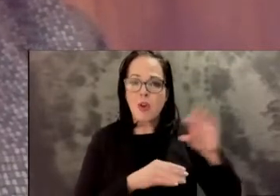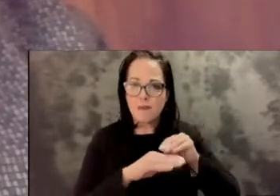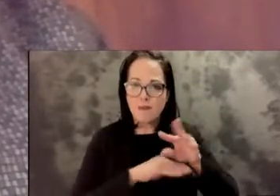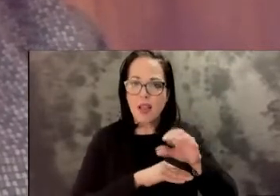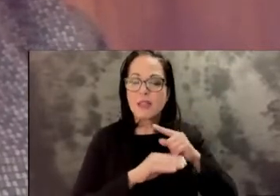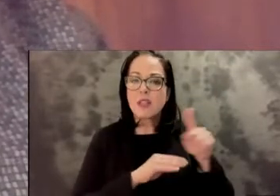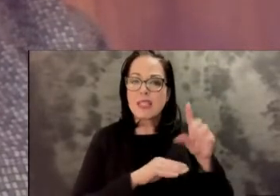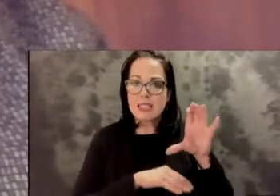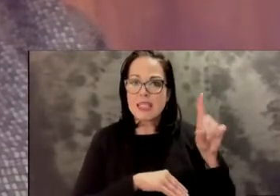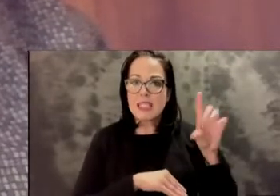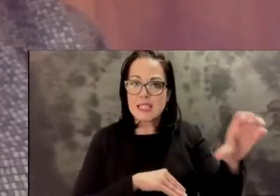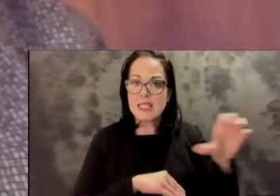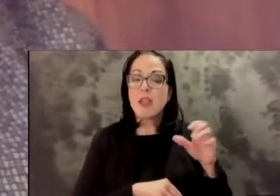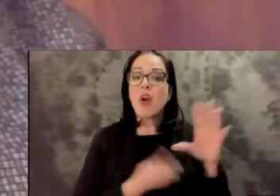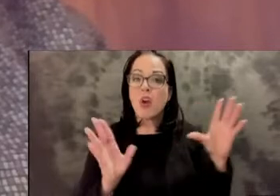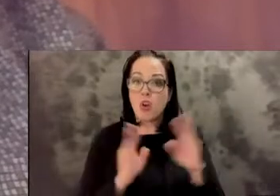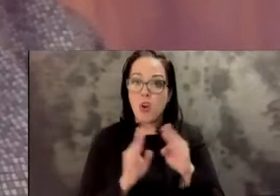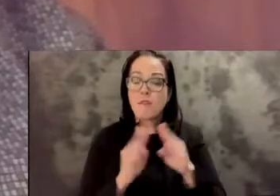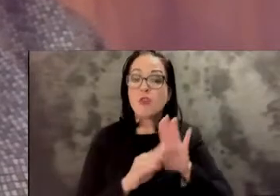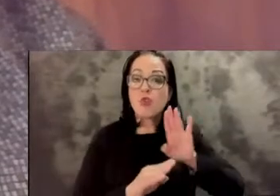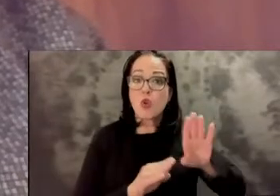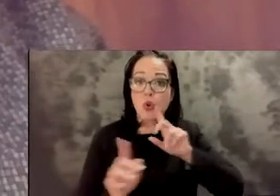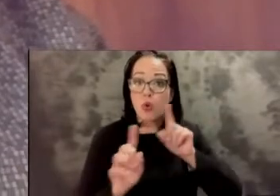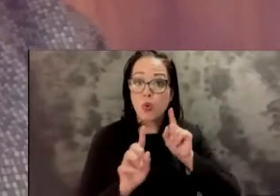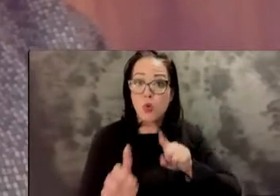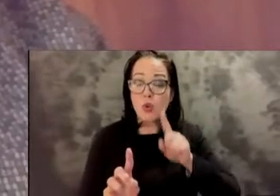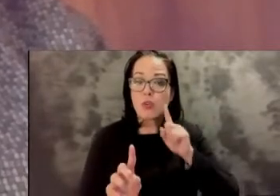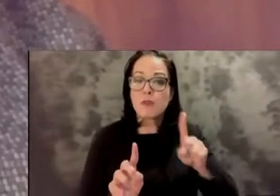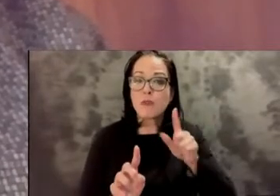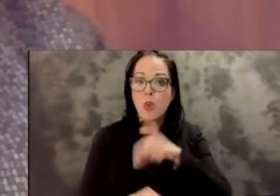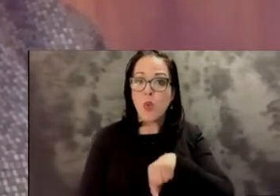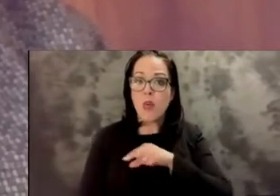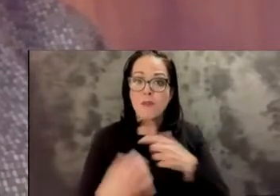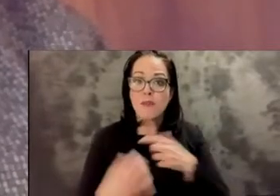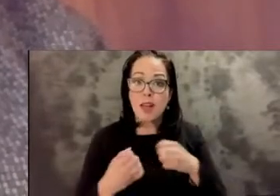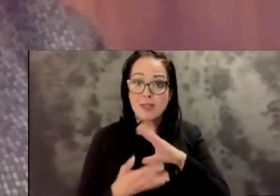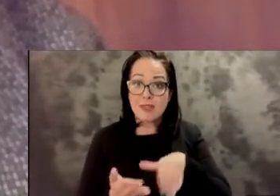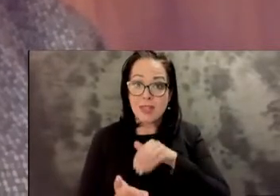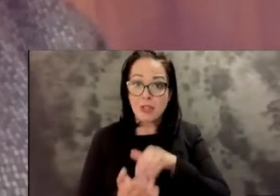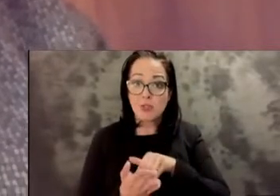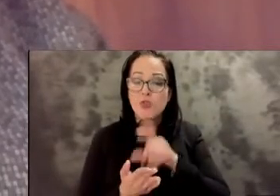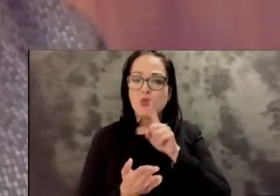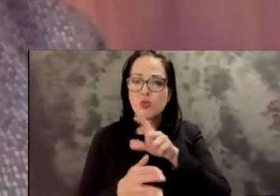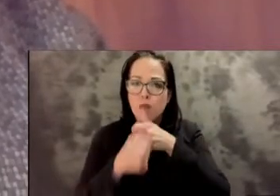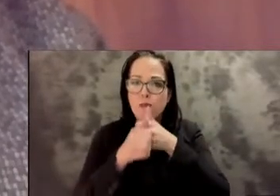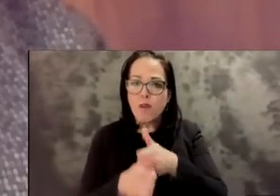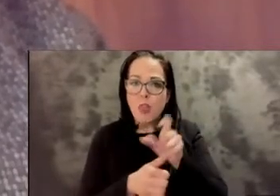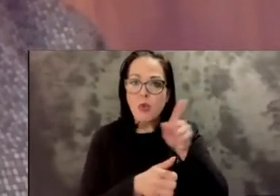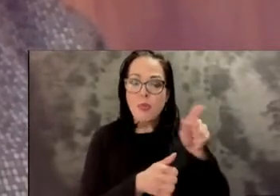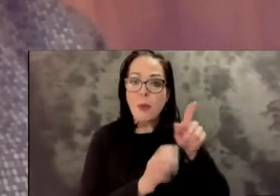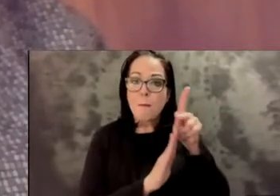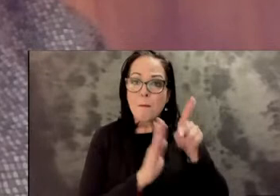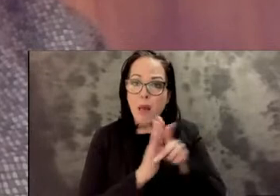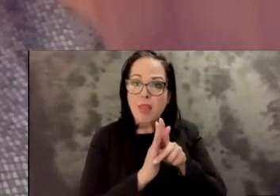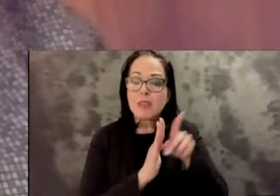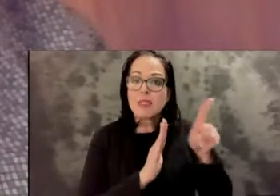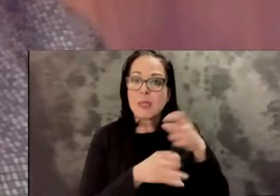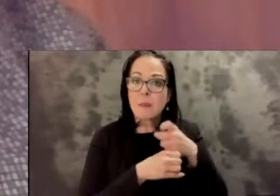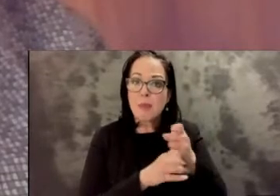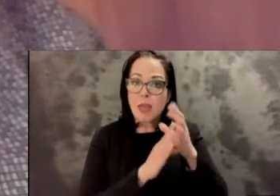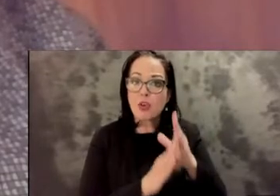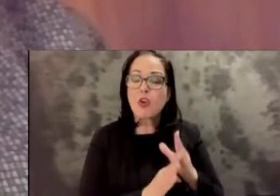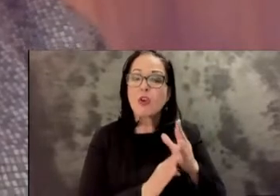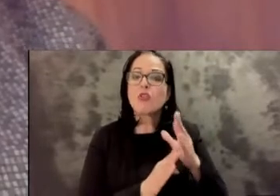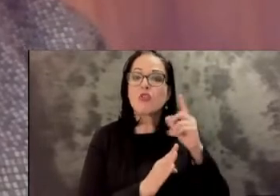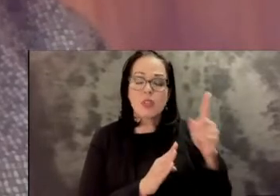her marching orders for the federally qualified health centers were to take to the policymakers the solutions of the ground troops and boots